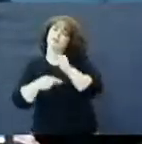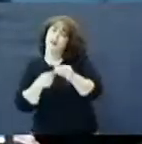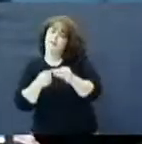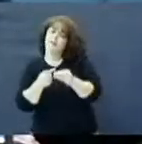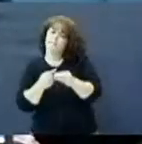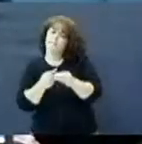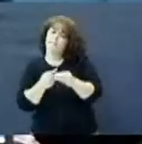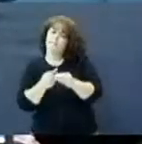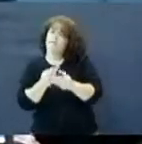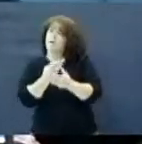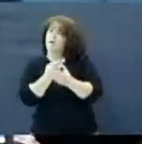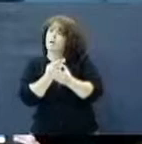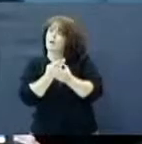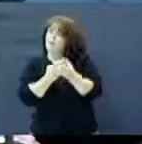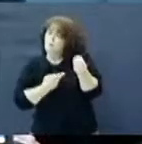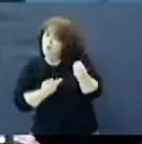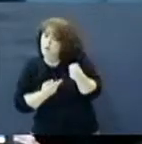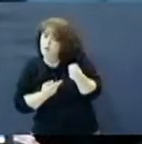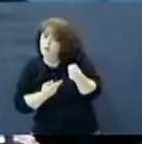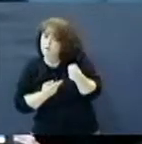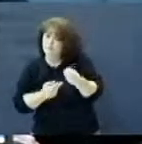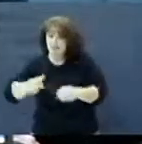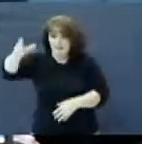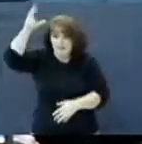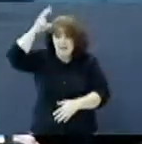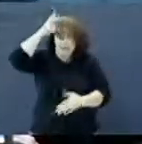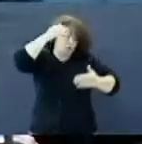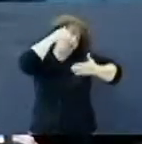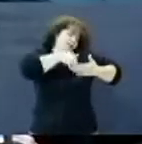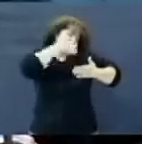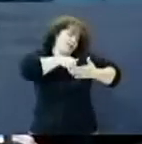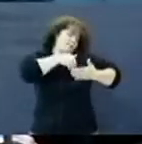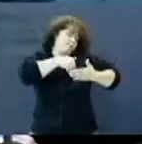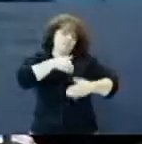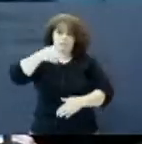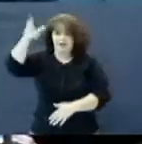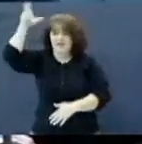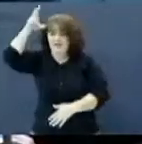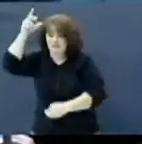exists within and the evil that surrounds us. And but I want to tell you what.